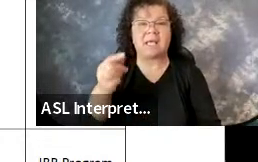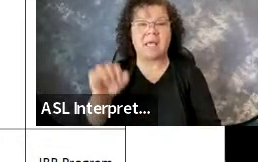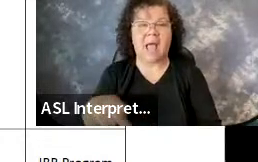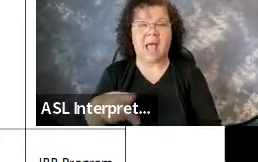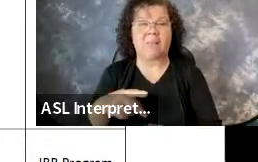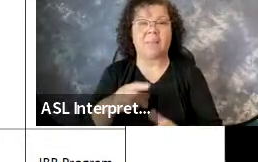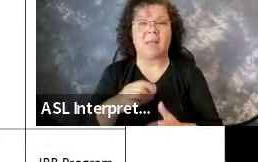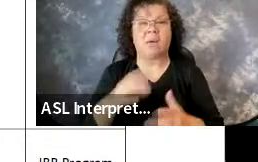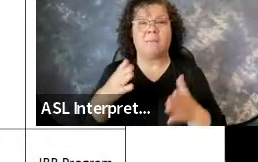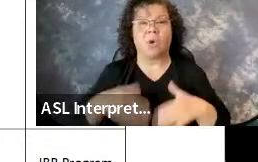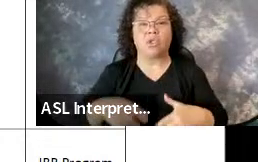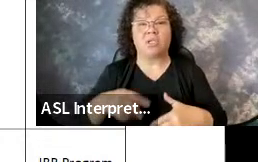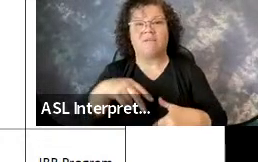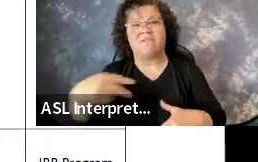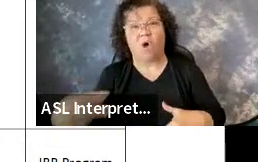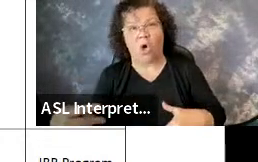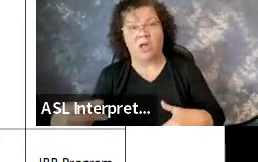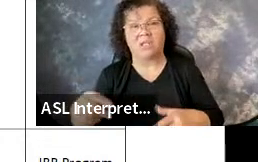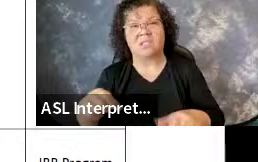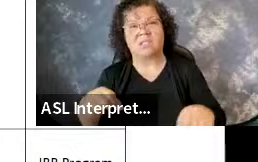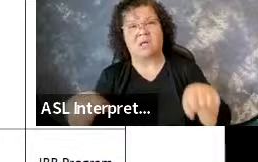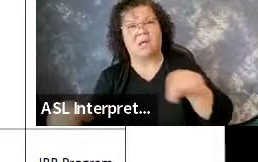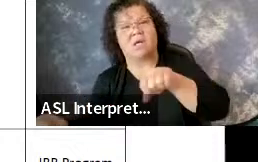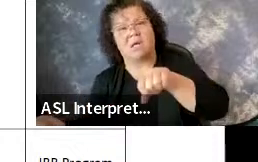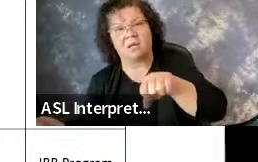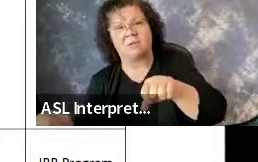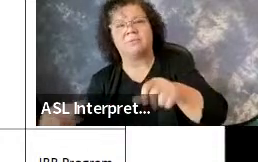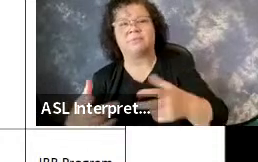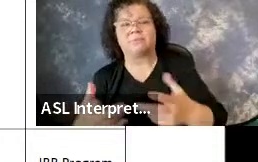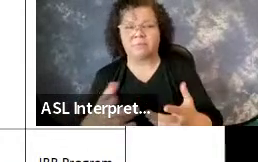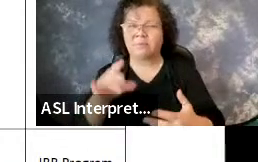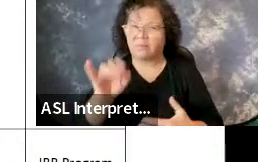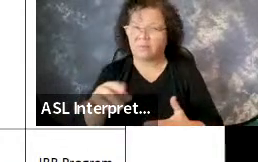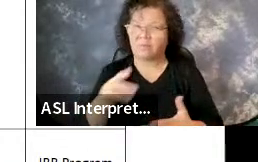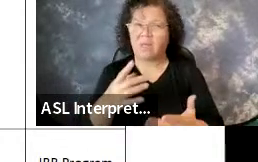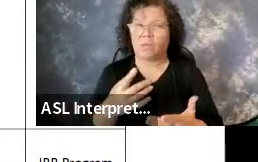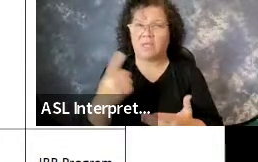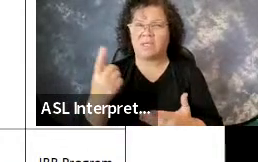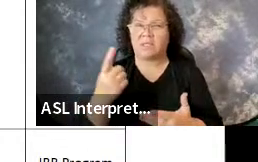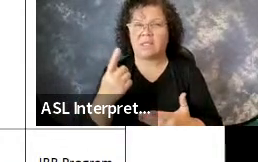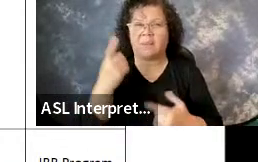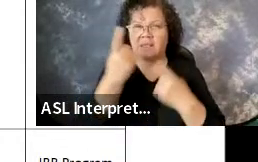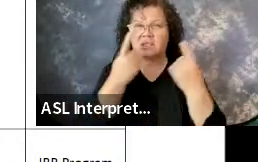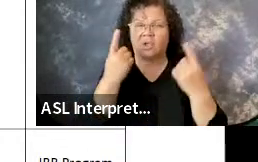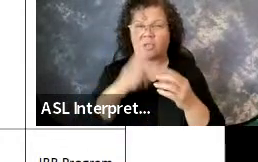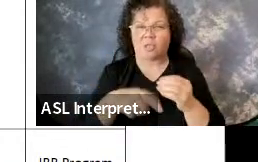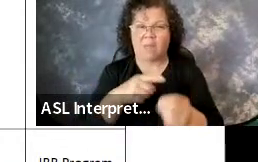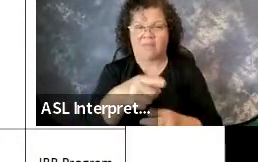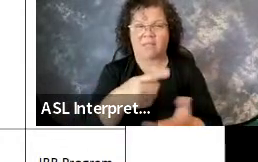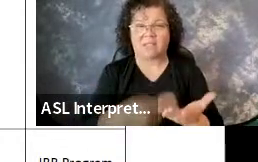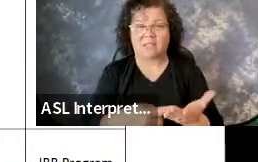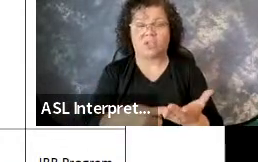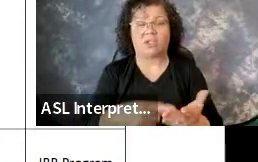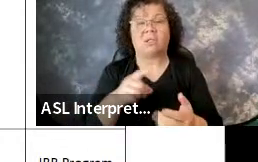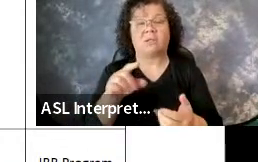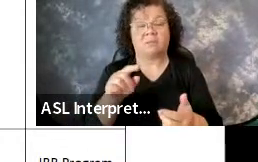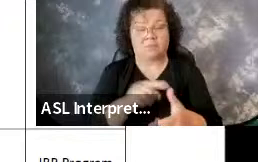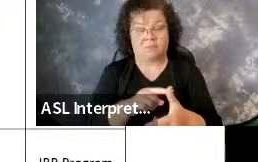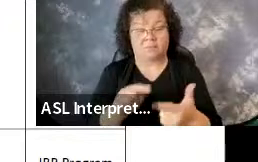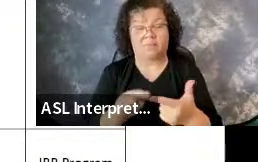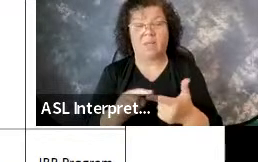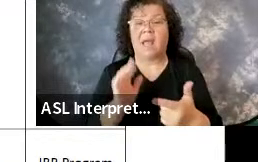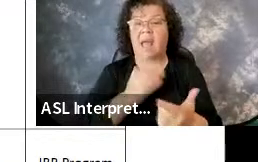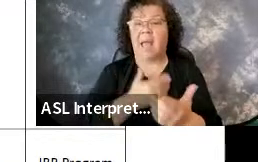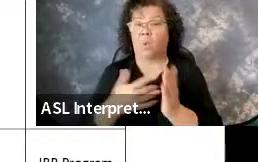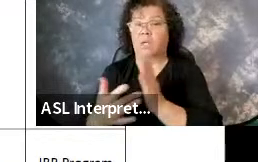somebody falls. So that was some of the considerations that were around this discussion. Another note is that our tech teams